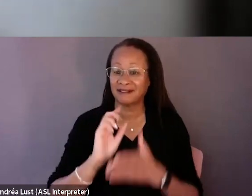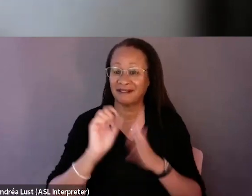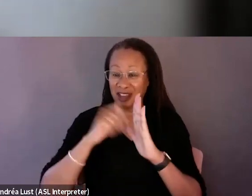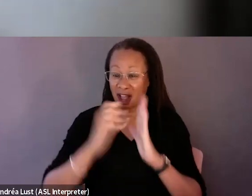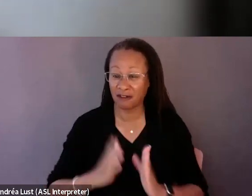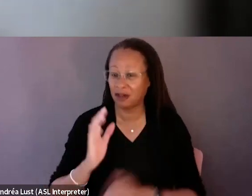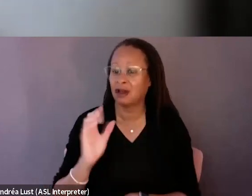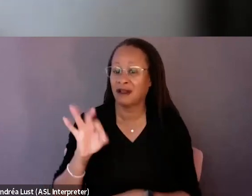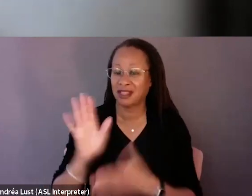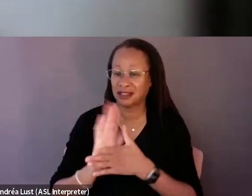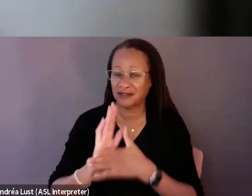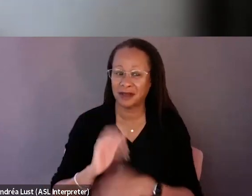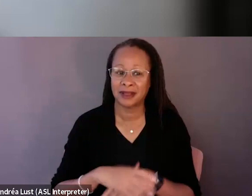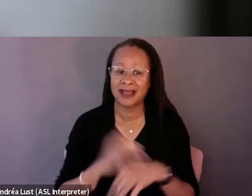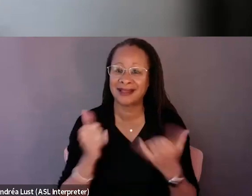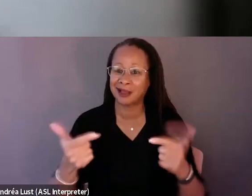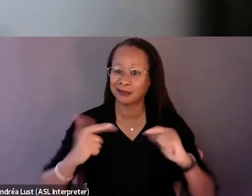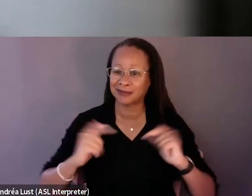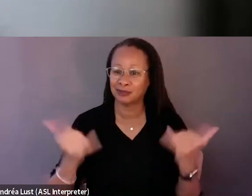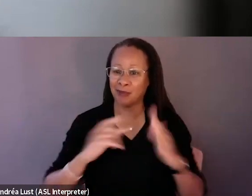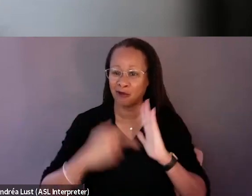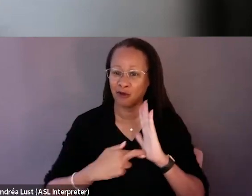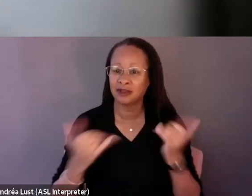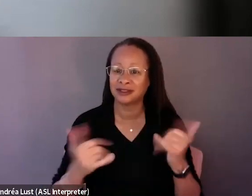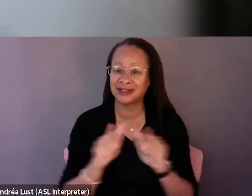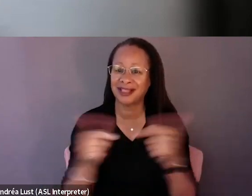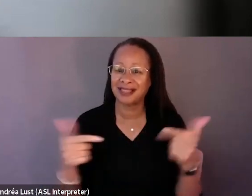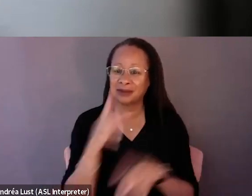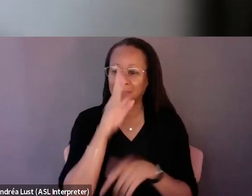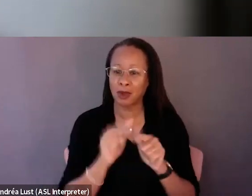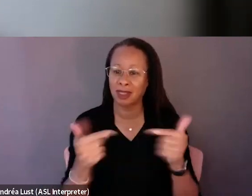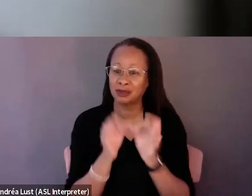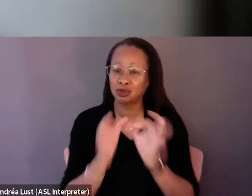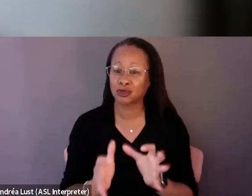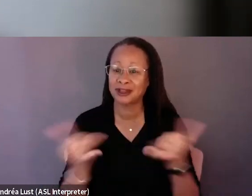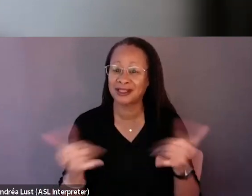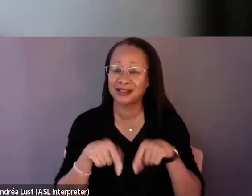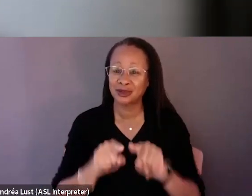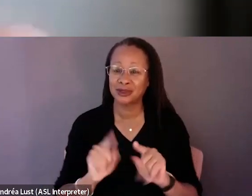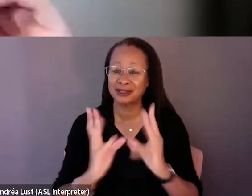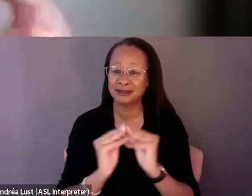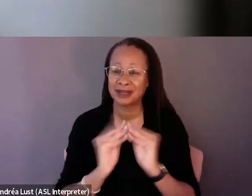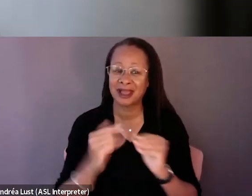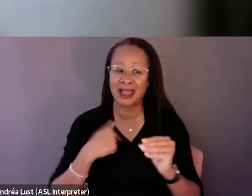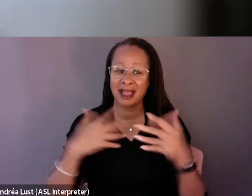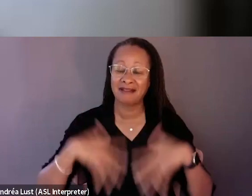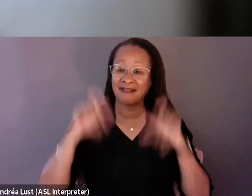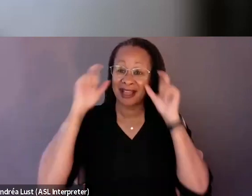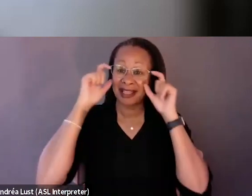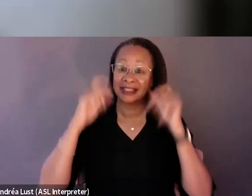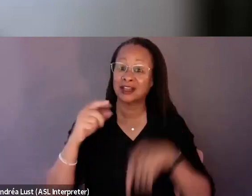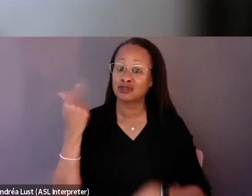and now I'm playing as the language interpreter in this meeting. And I'm wearing a glass and a